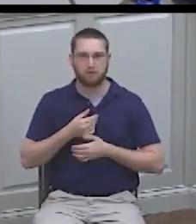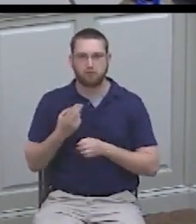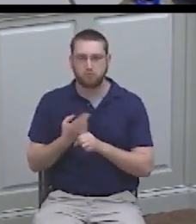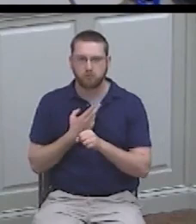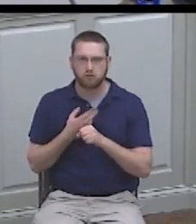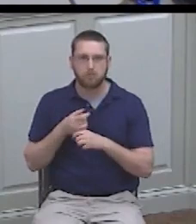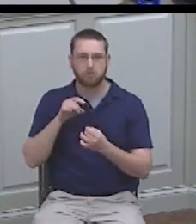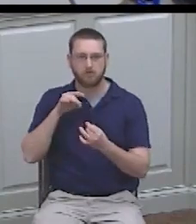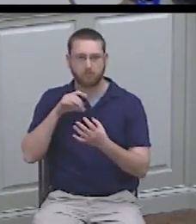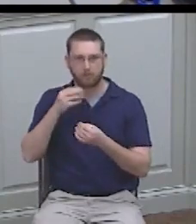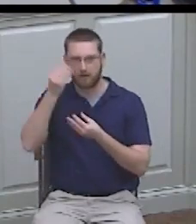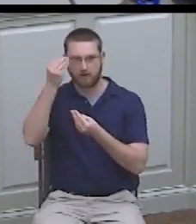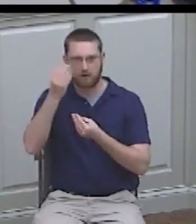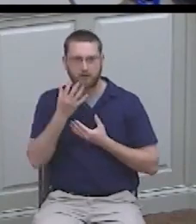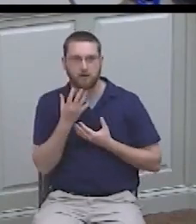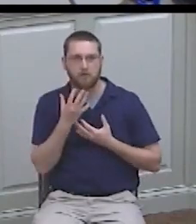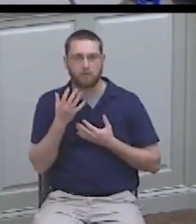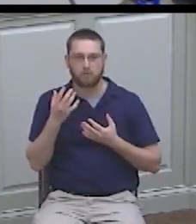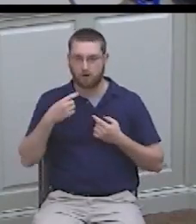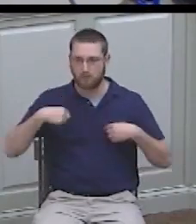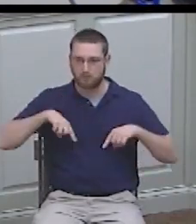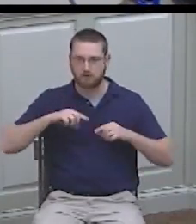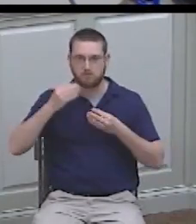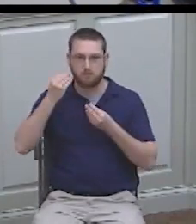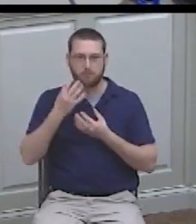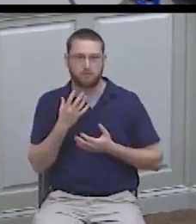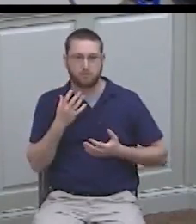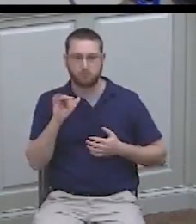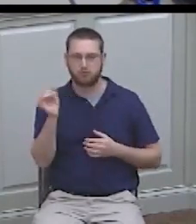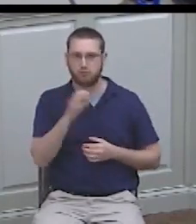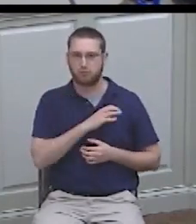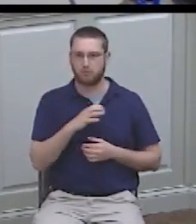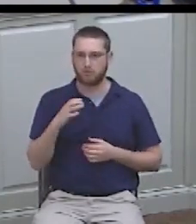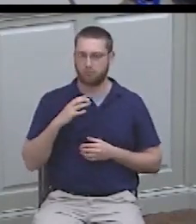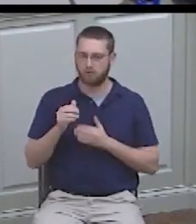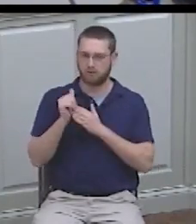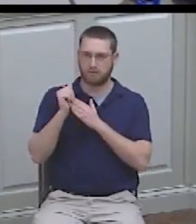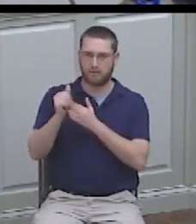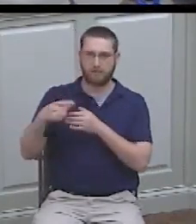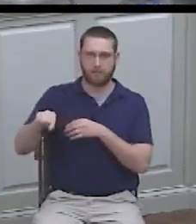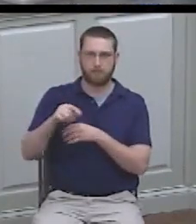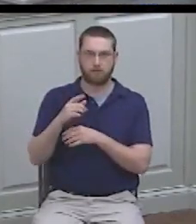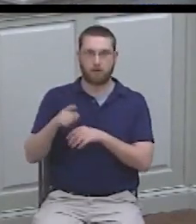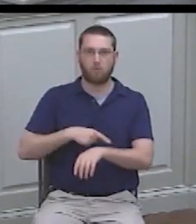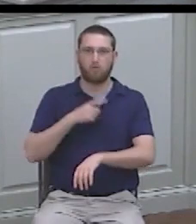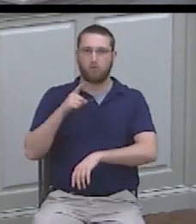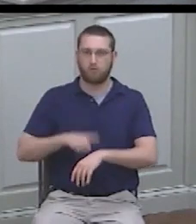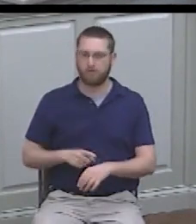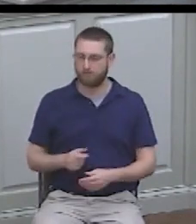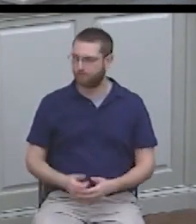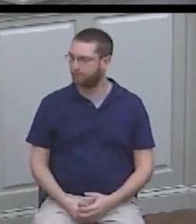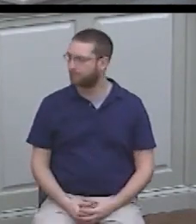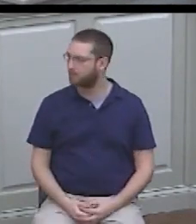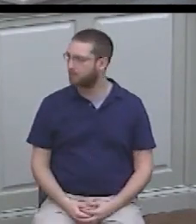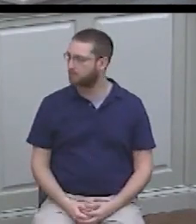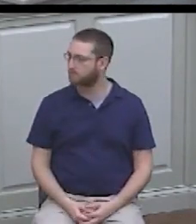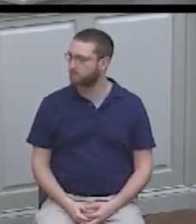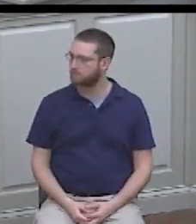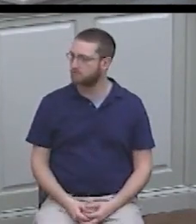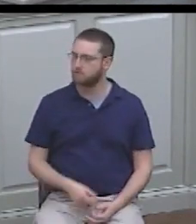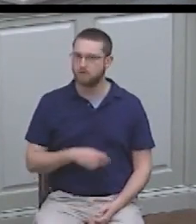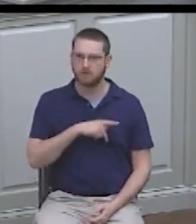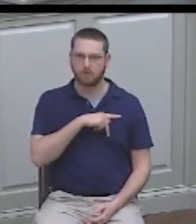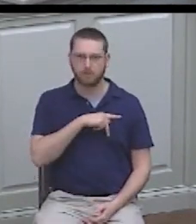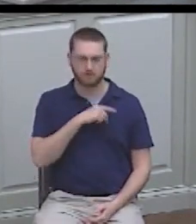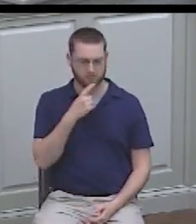feedback, because that will give the commission direction for a long time. Good point. I believe the